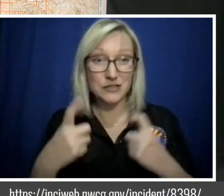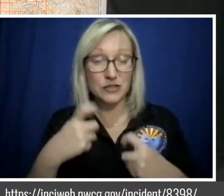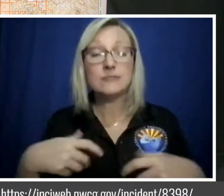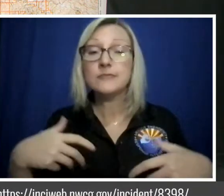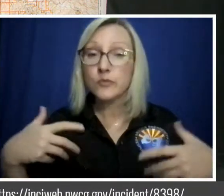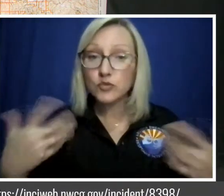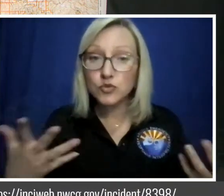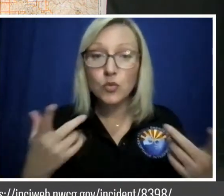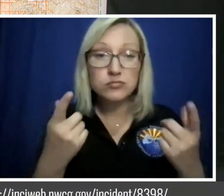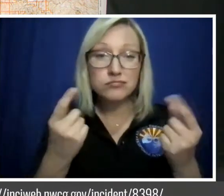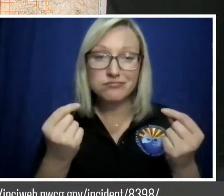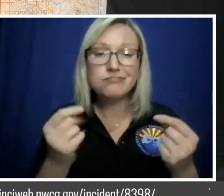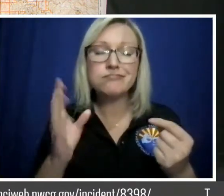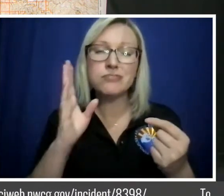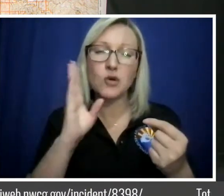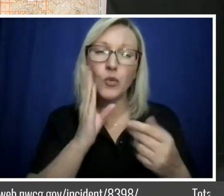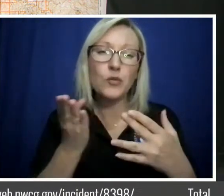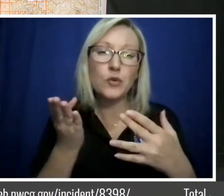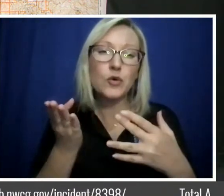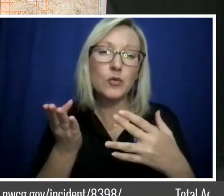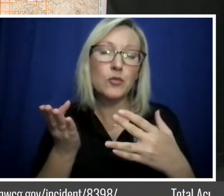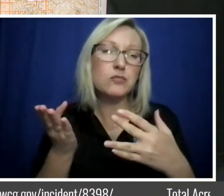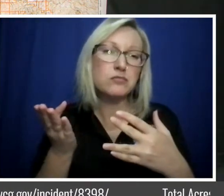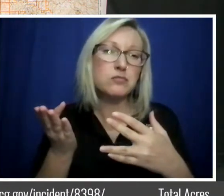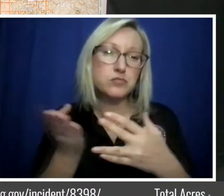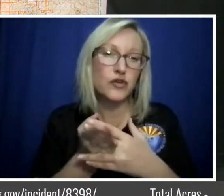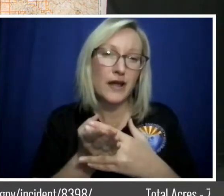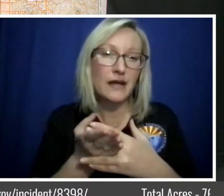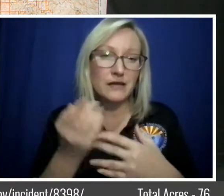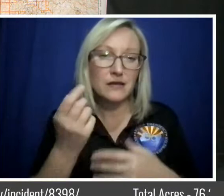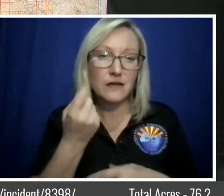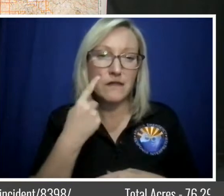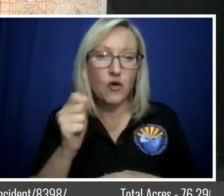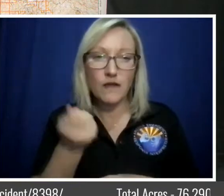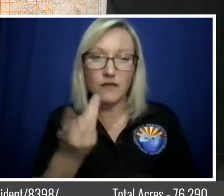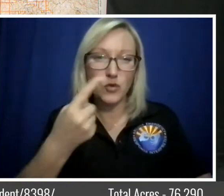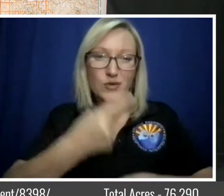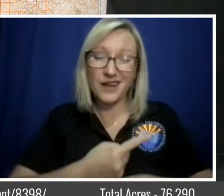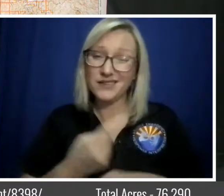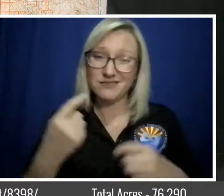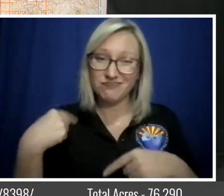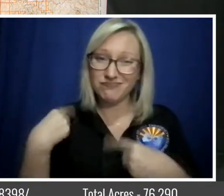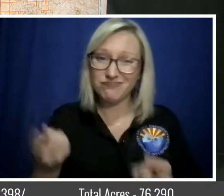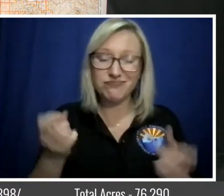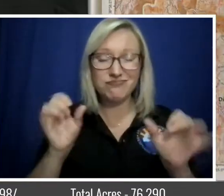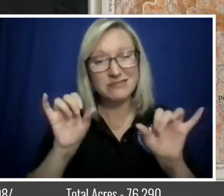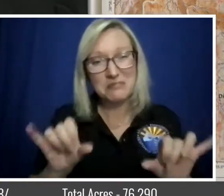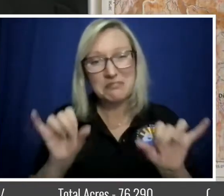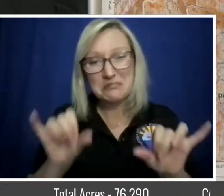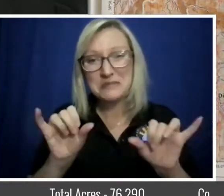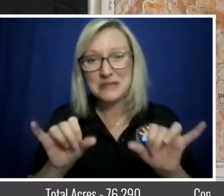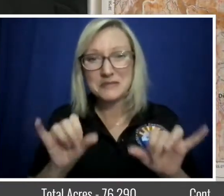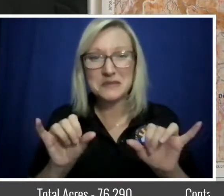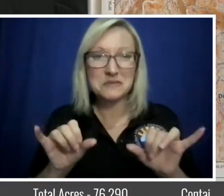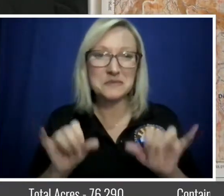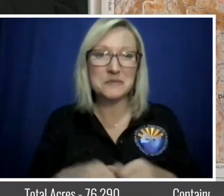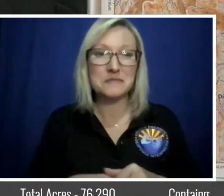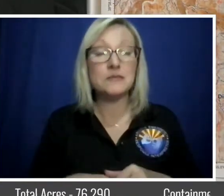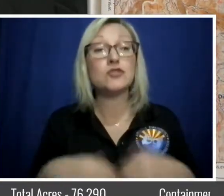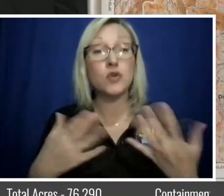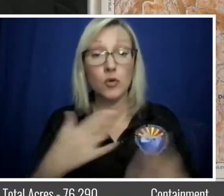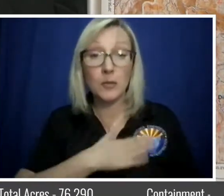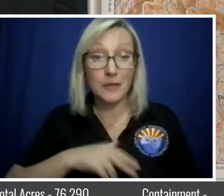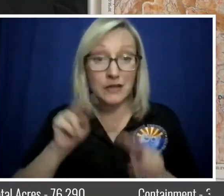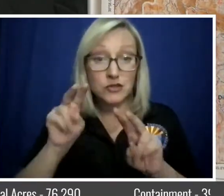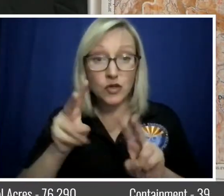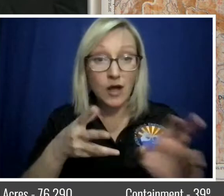doing is taking a break for a couple of days with the rains that we've been getting. We haven't seen a lot of change in our acreage, but please continue to look for our updates on NCWeb